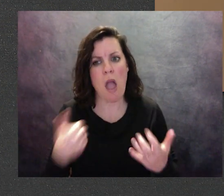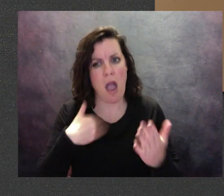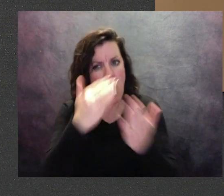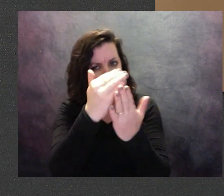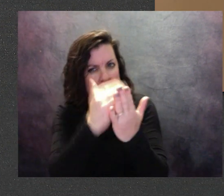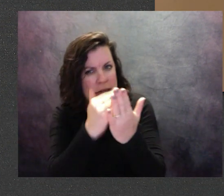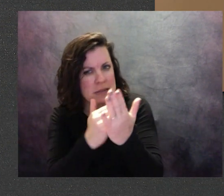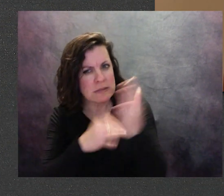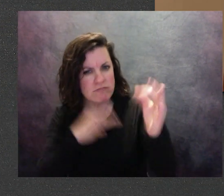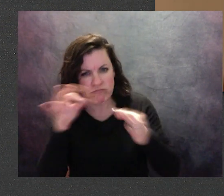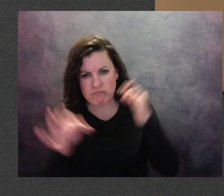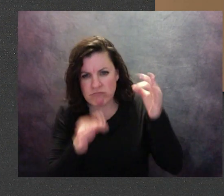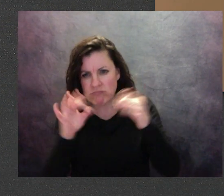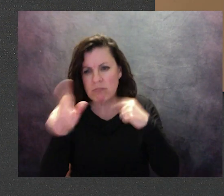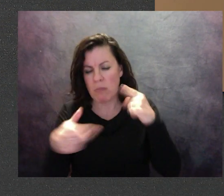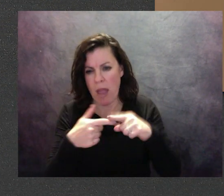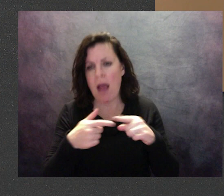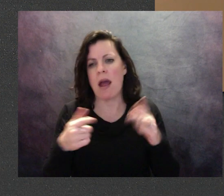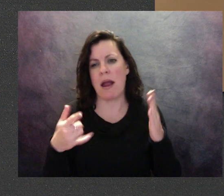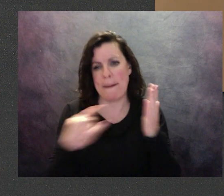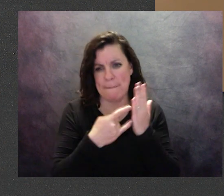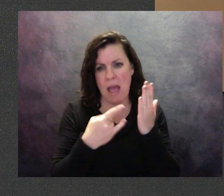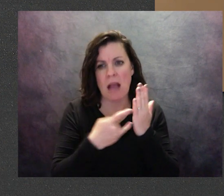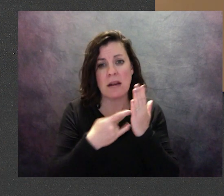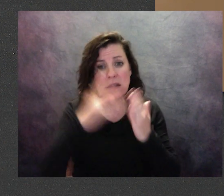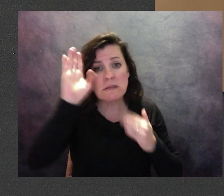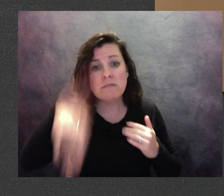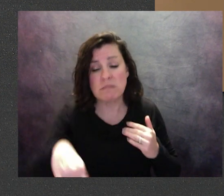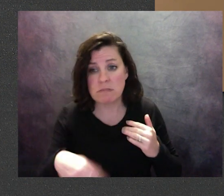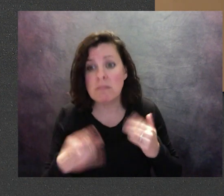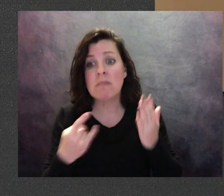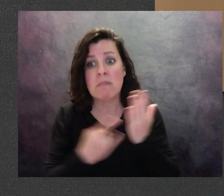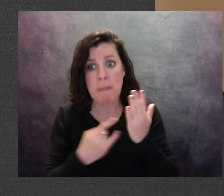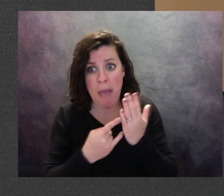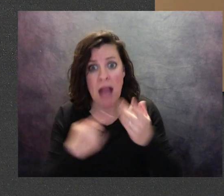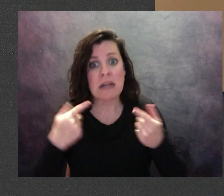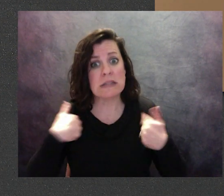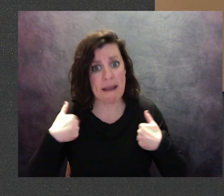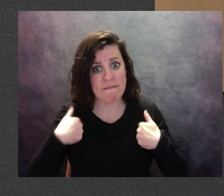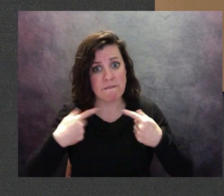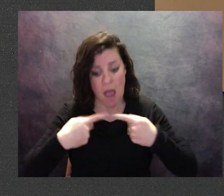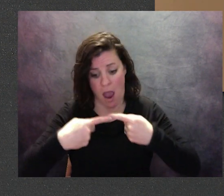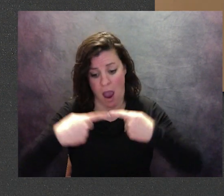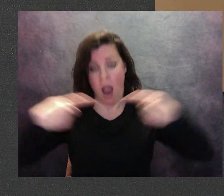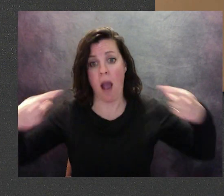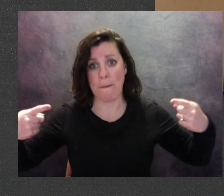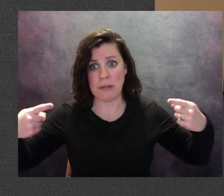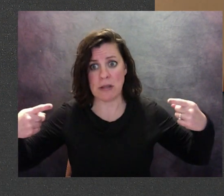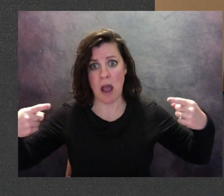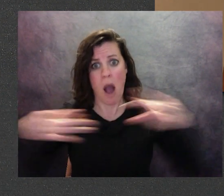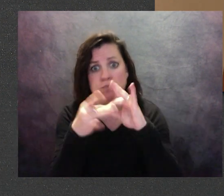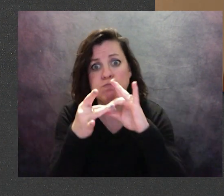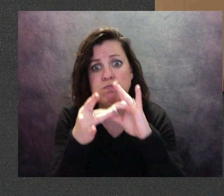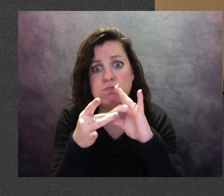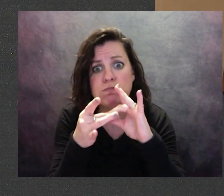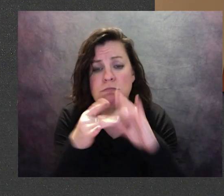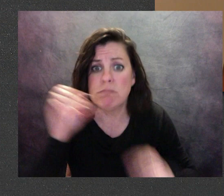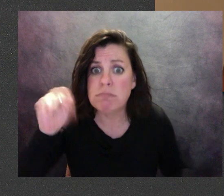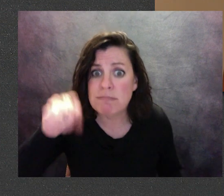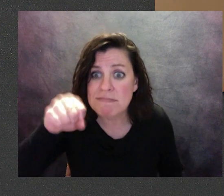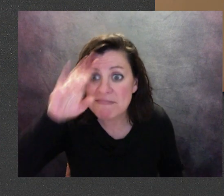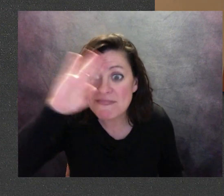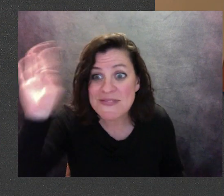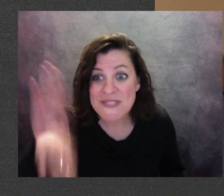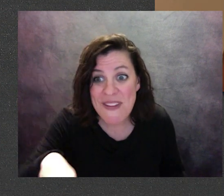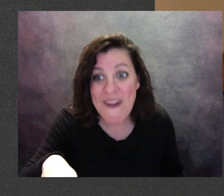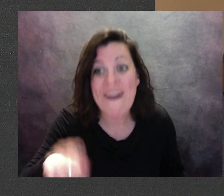the lesson on magnets because they do. The magnets are opposites that attract. And we're going to